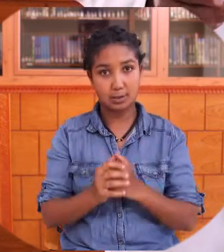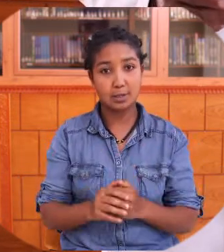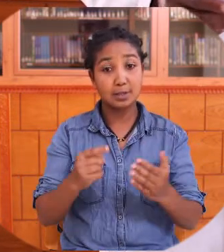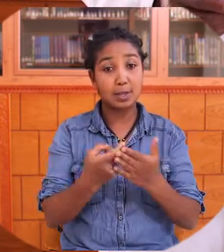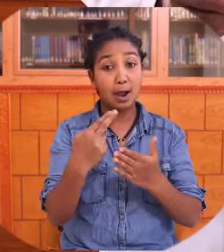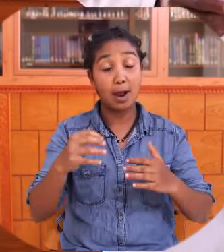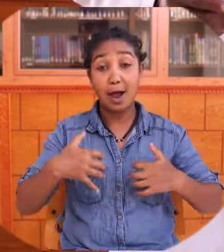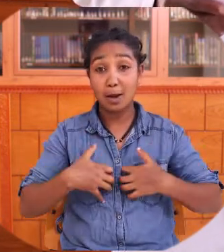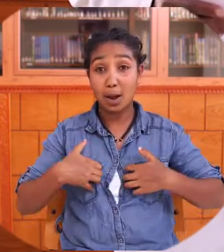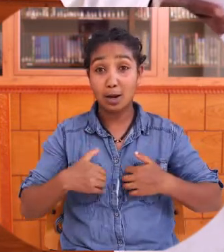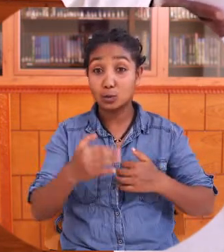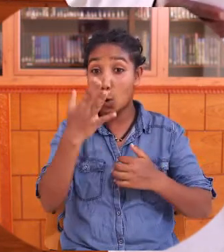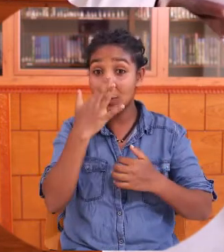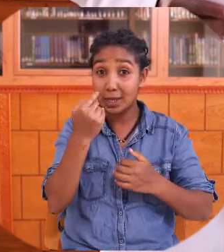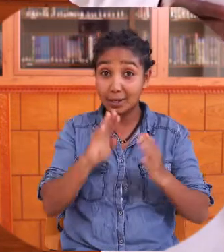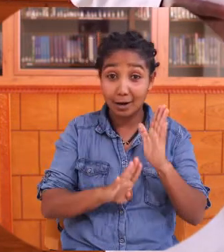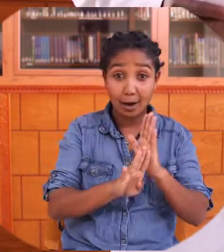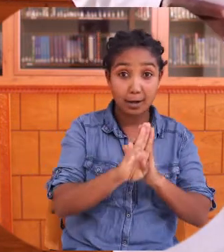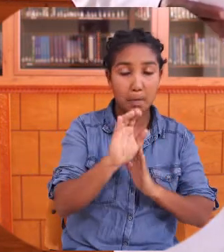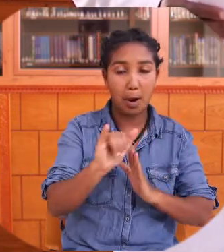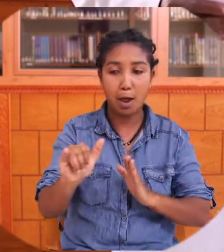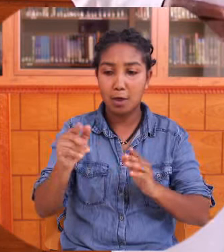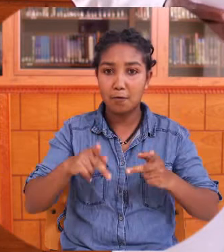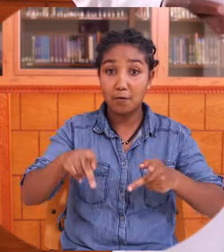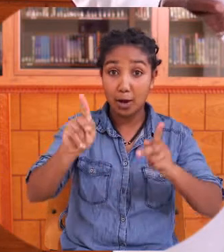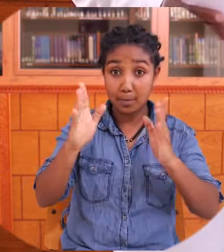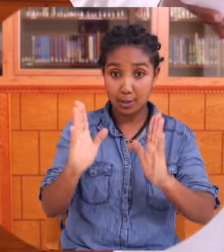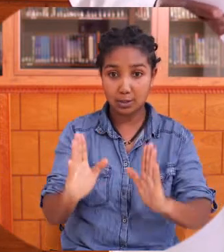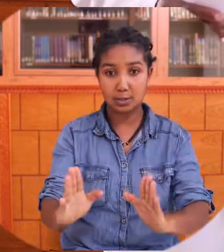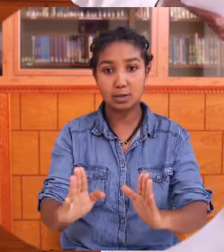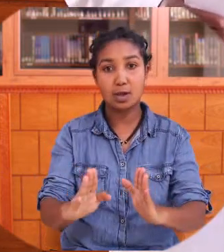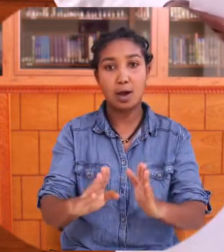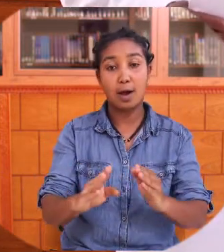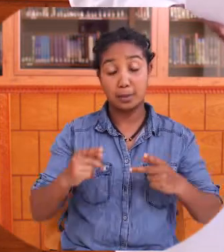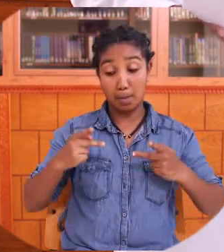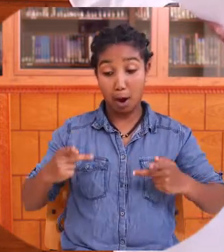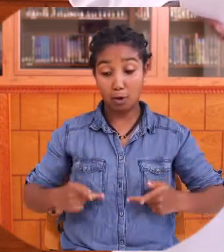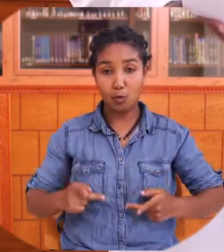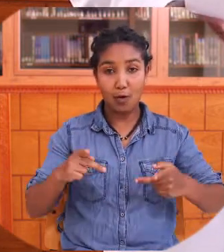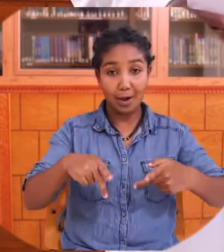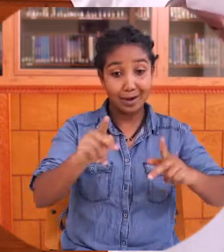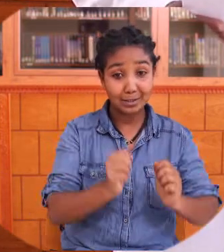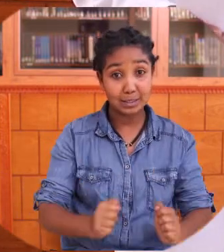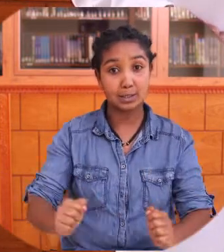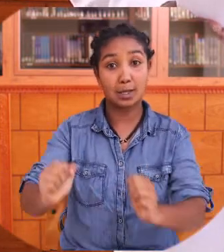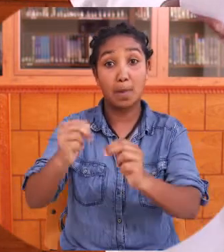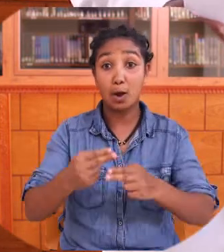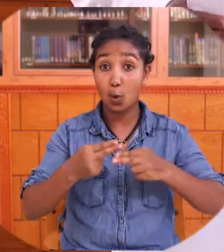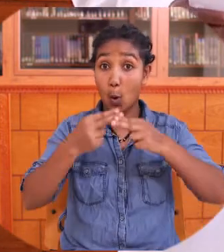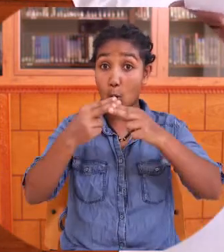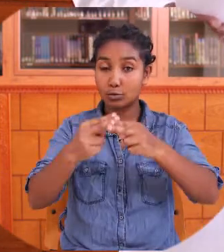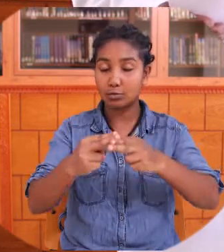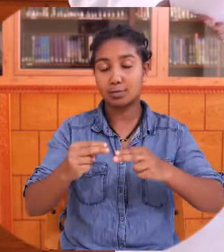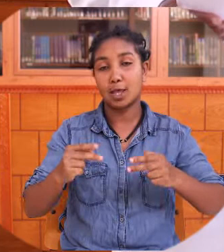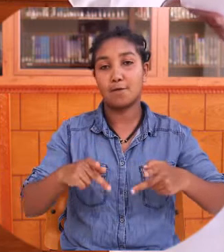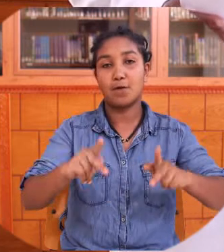they are animals domesticated and reared by farmers as a part of agricultural system are called farm